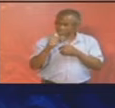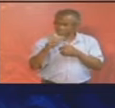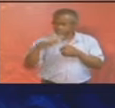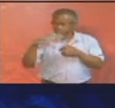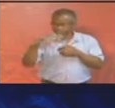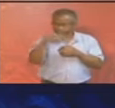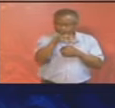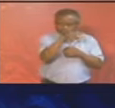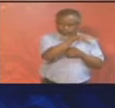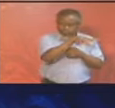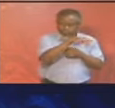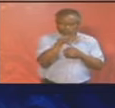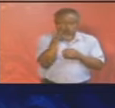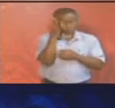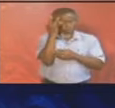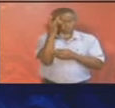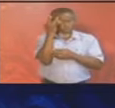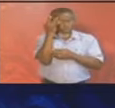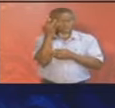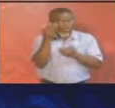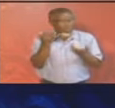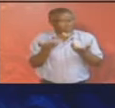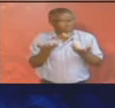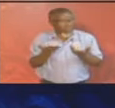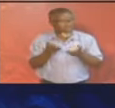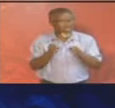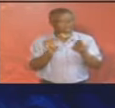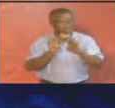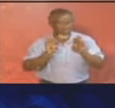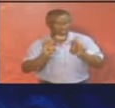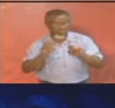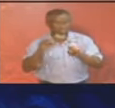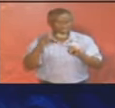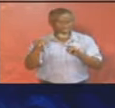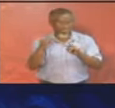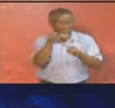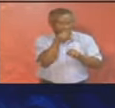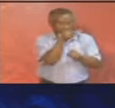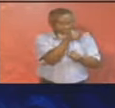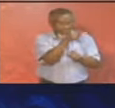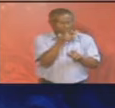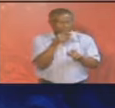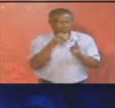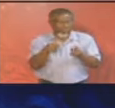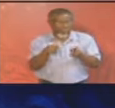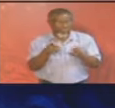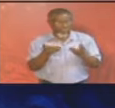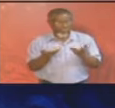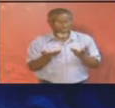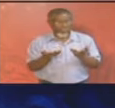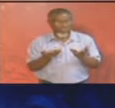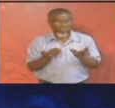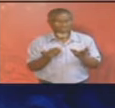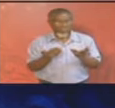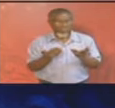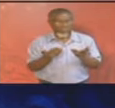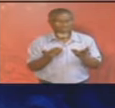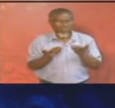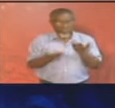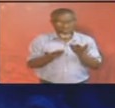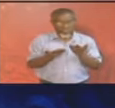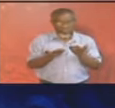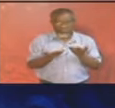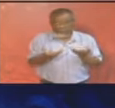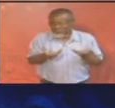pattern that causes this sort of spread? You know, is it that they engage in a certain activity? Is it that they don't wear masks,